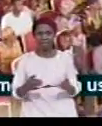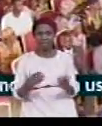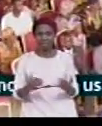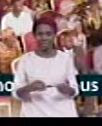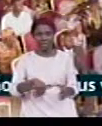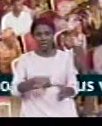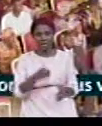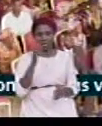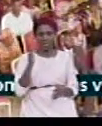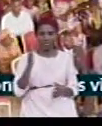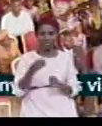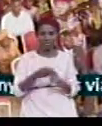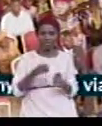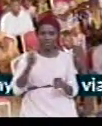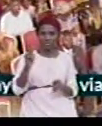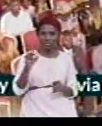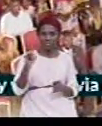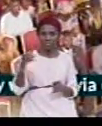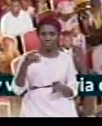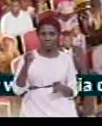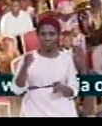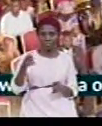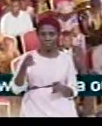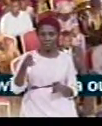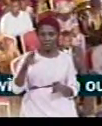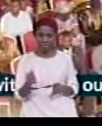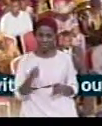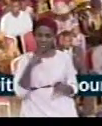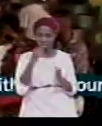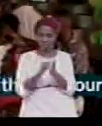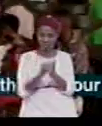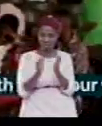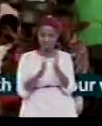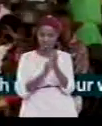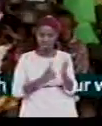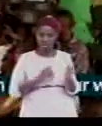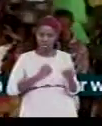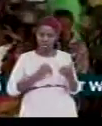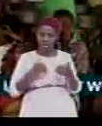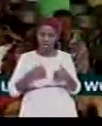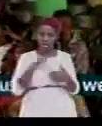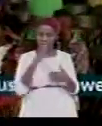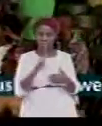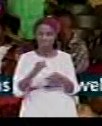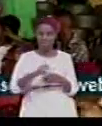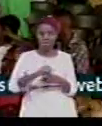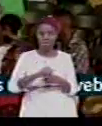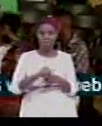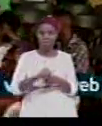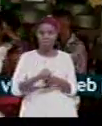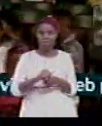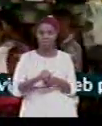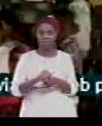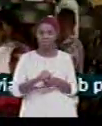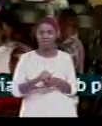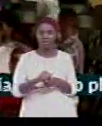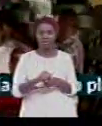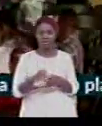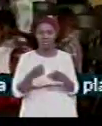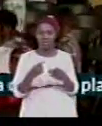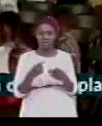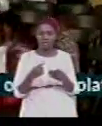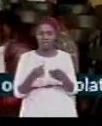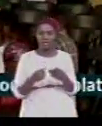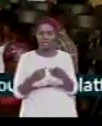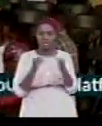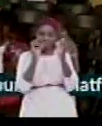Itoye is saying, praise the Lord. I have been living a terrible life filled with affliction and torment from the devil. I have not